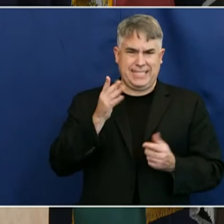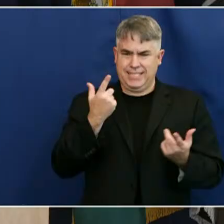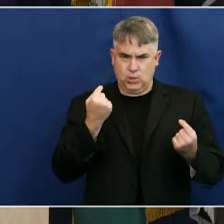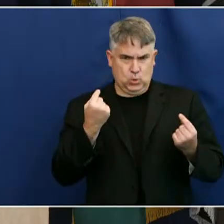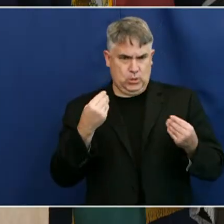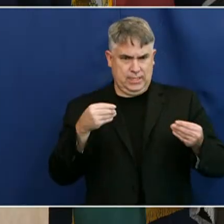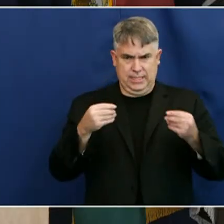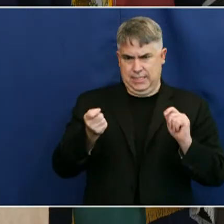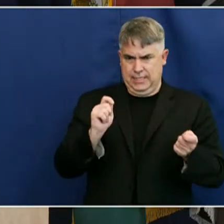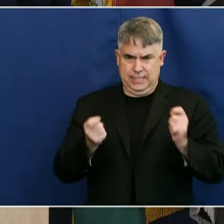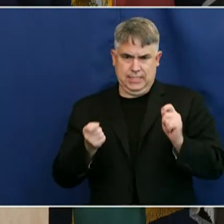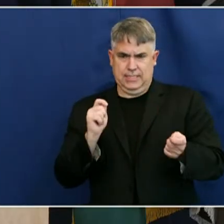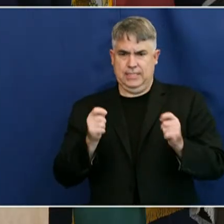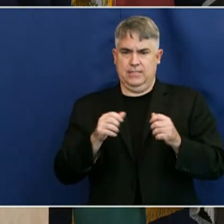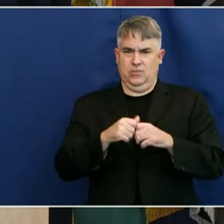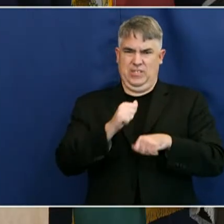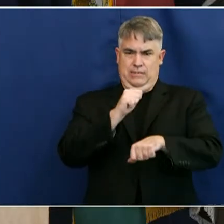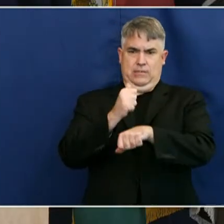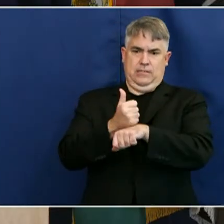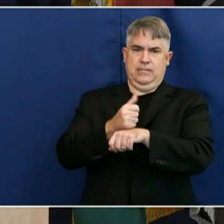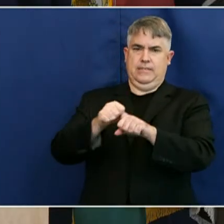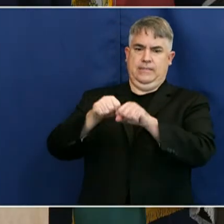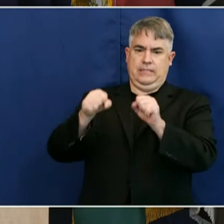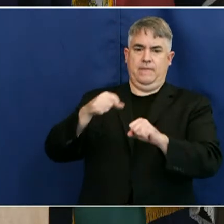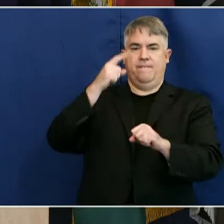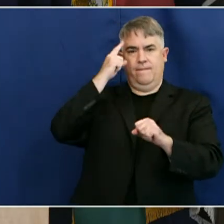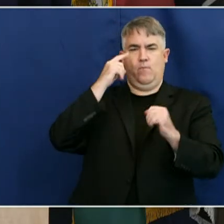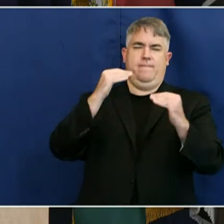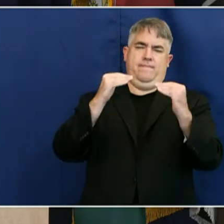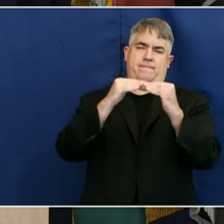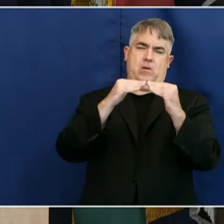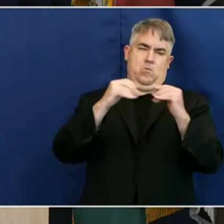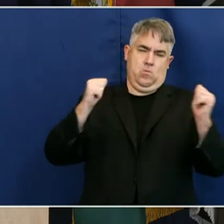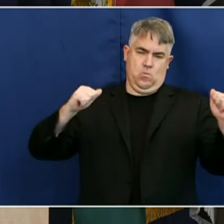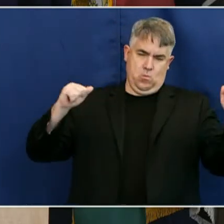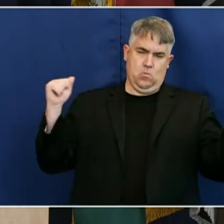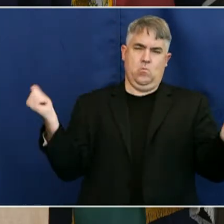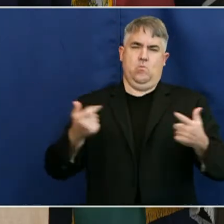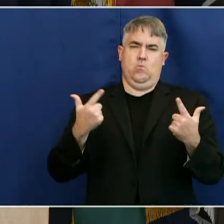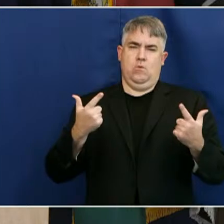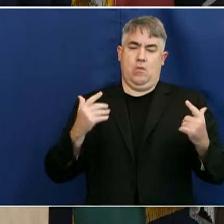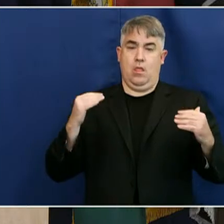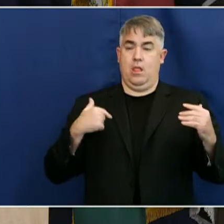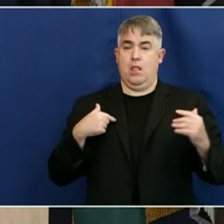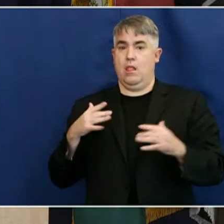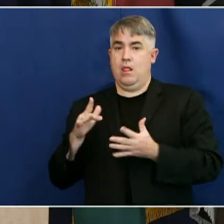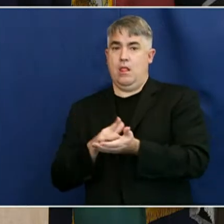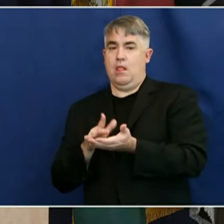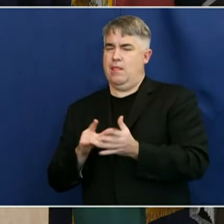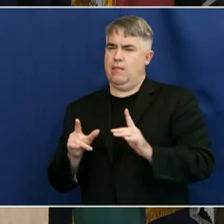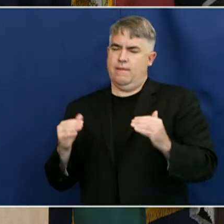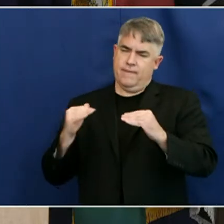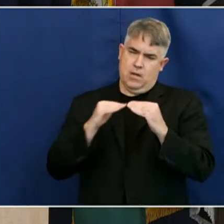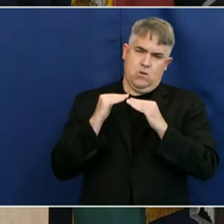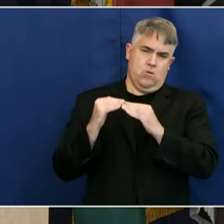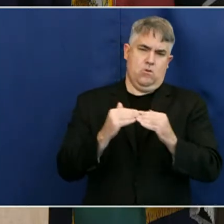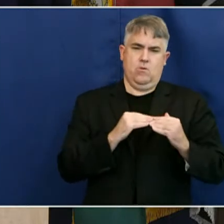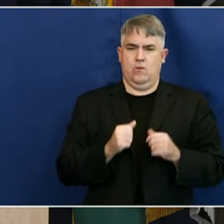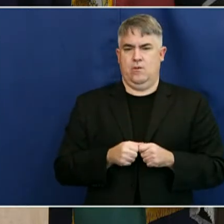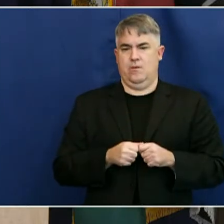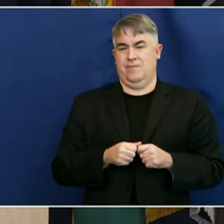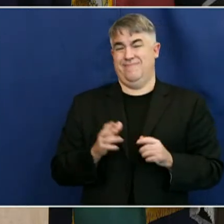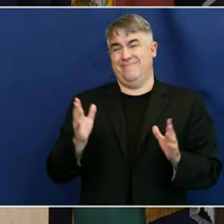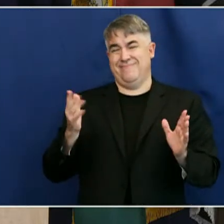to try and design a system that is equitable and fair. And in some part, we're going to be dependent upon people to be honest, to not